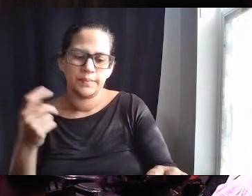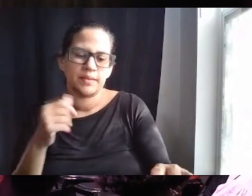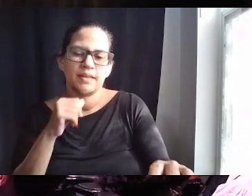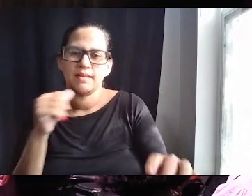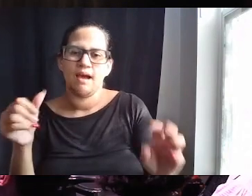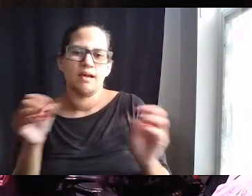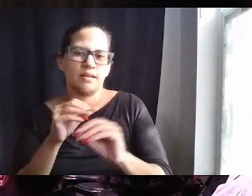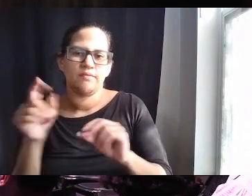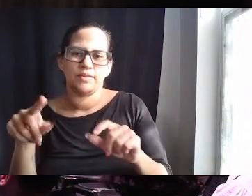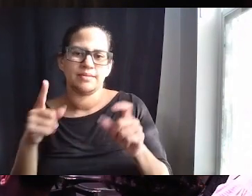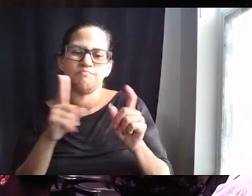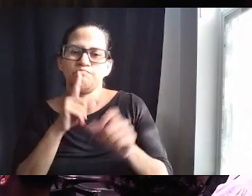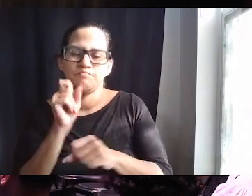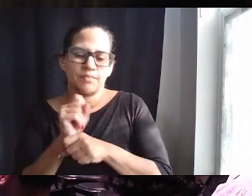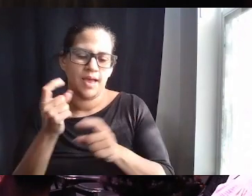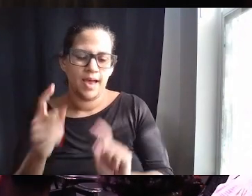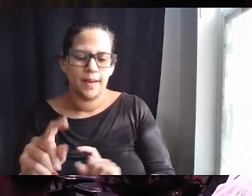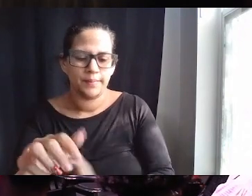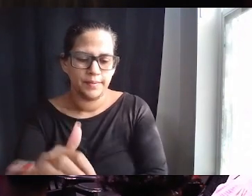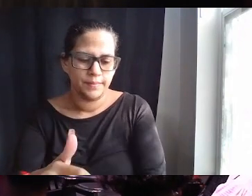happened.